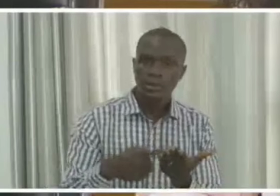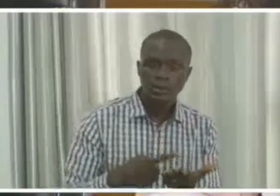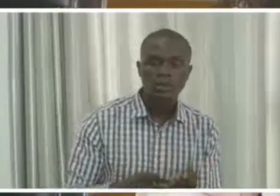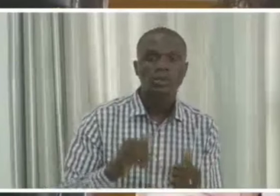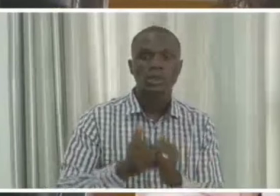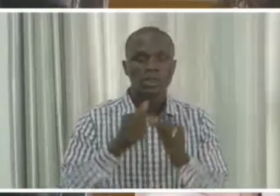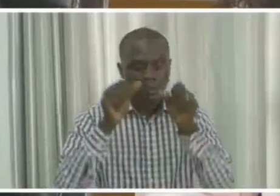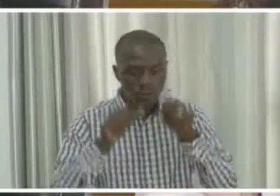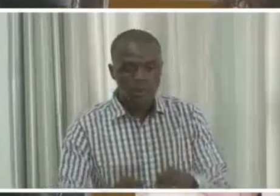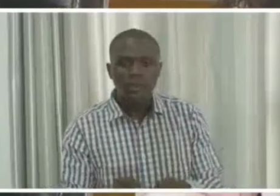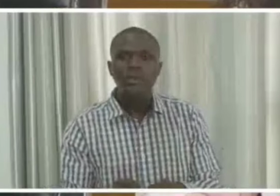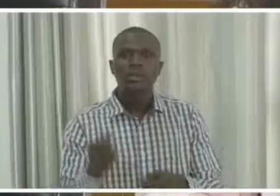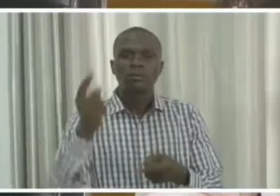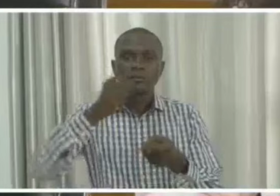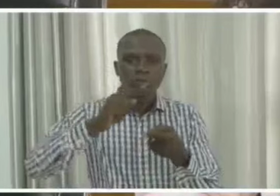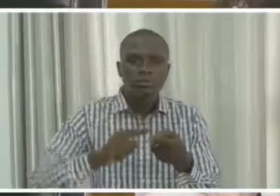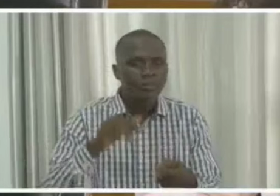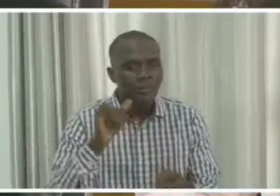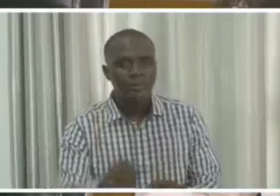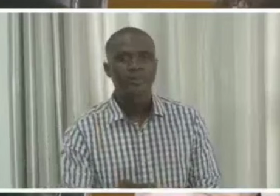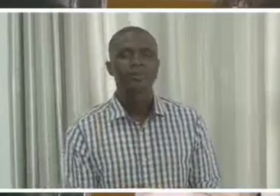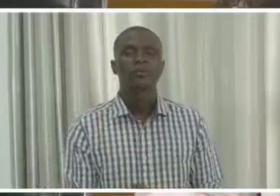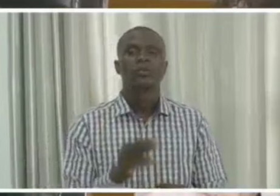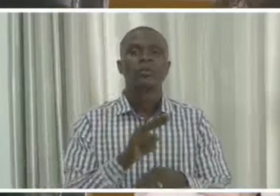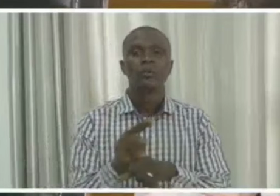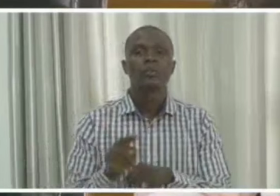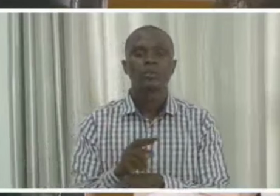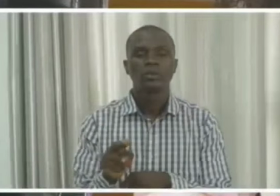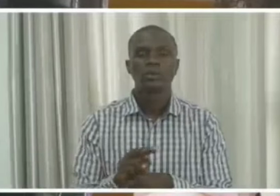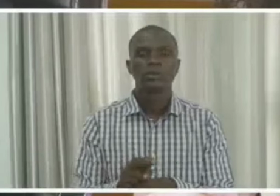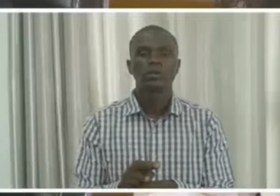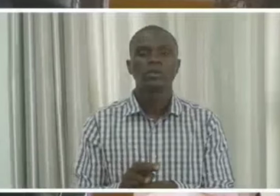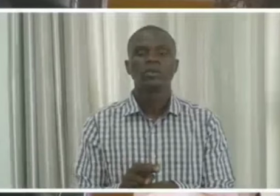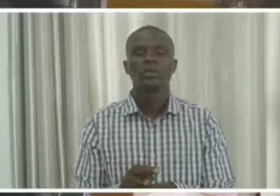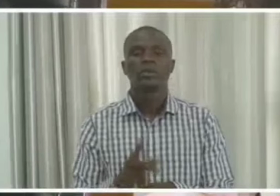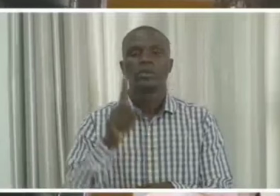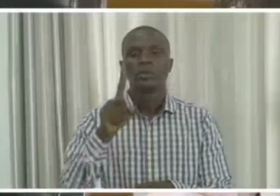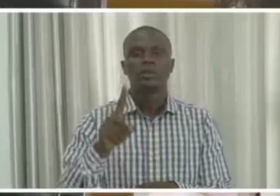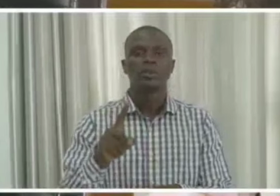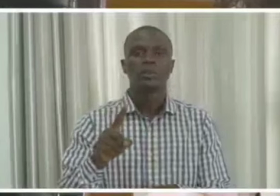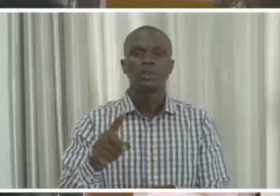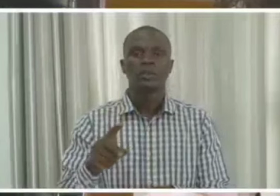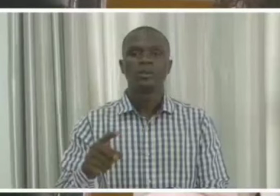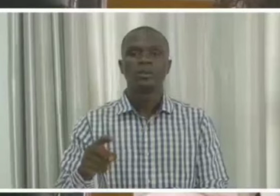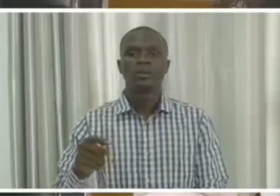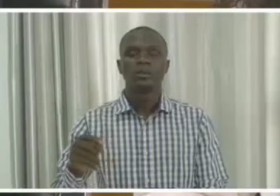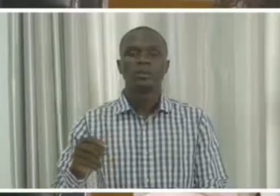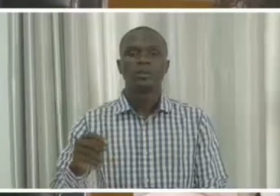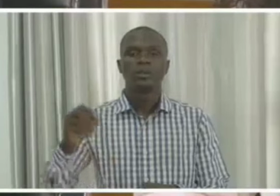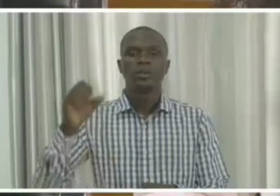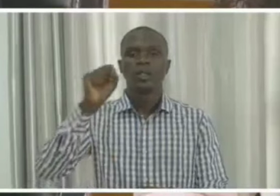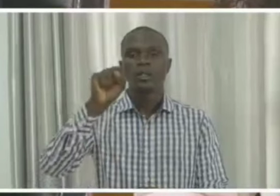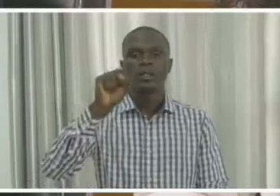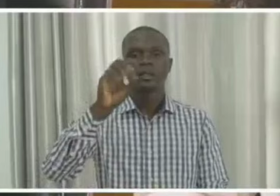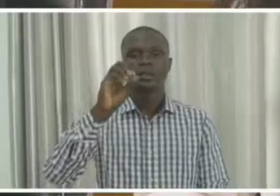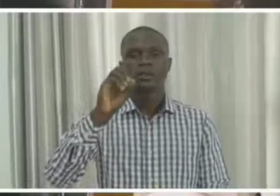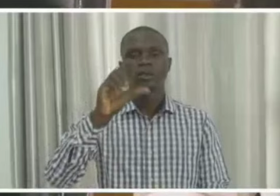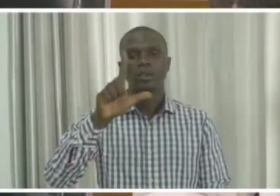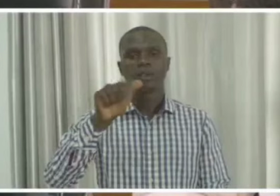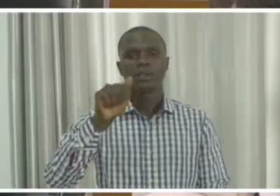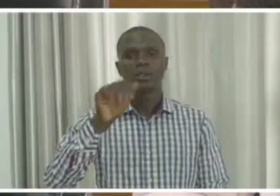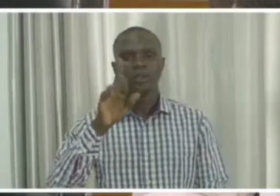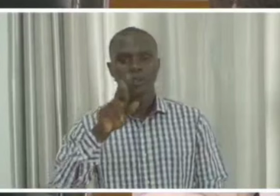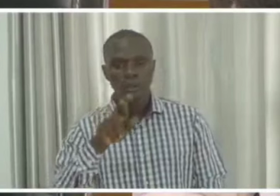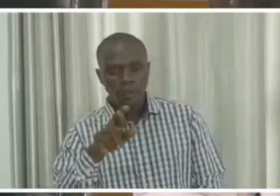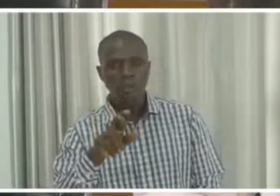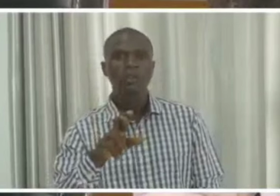wind energy. So they may get a day just for that day. We may get a day for multi-level action so that like